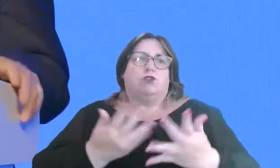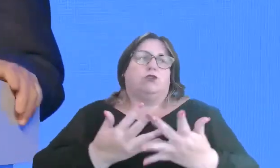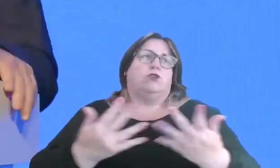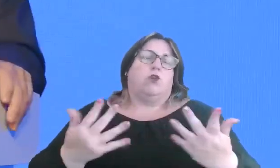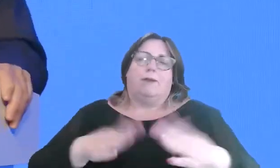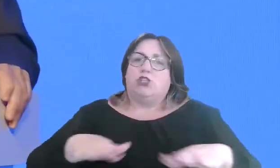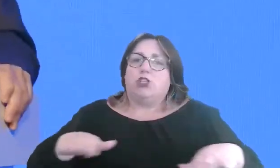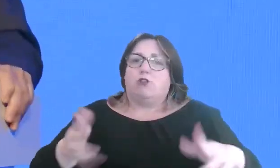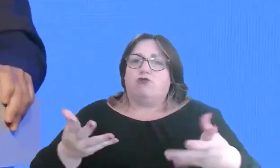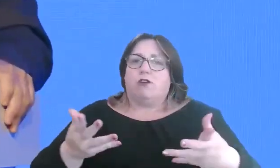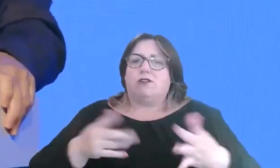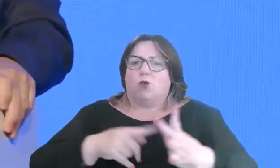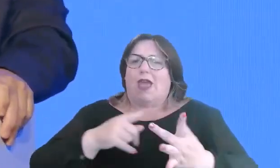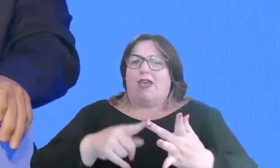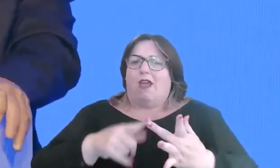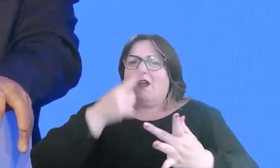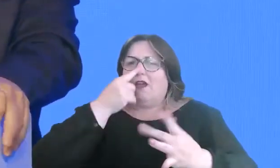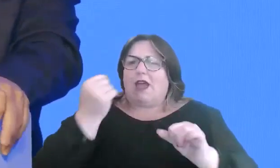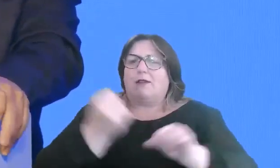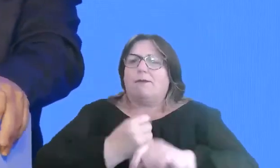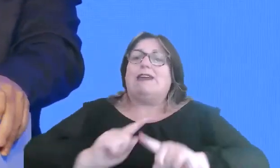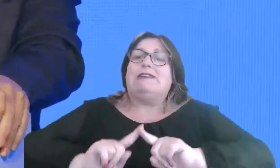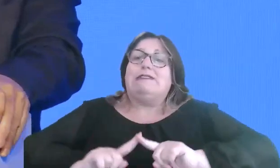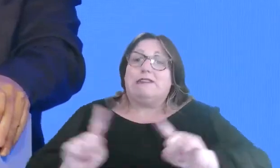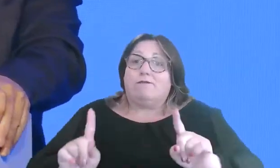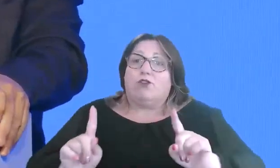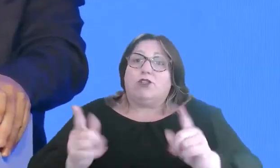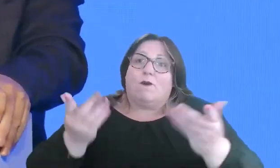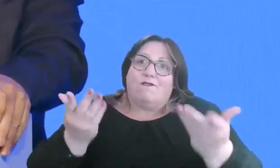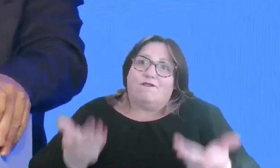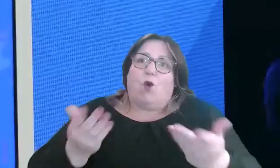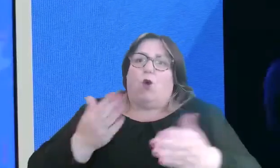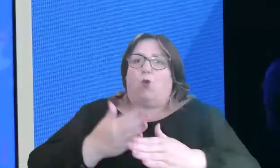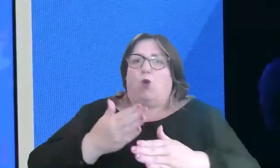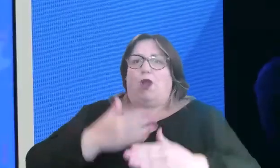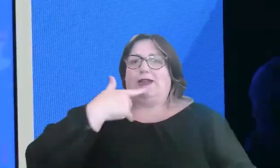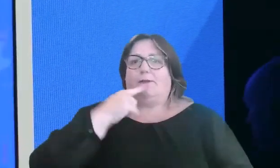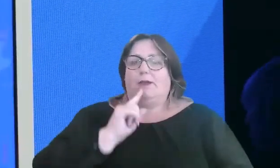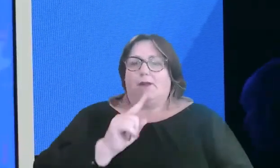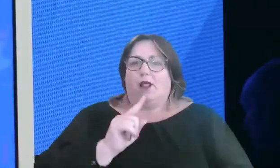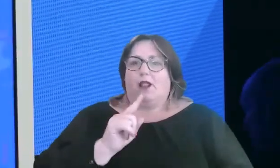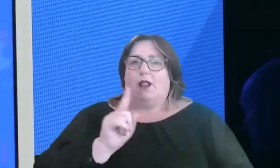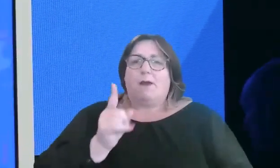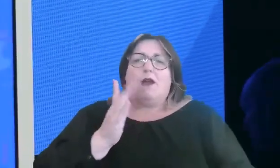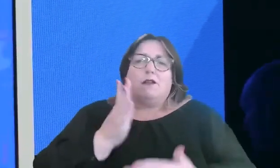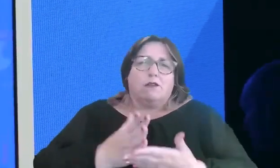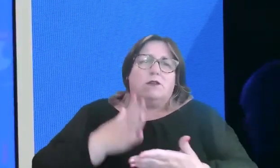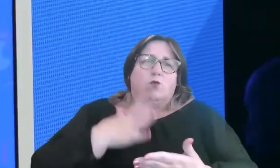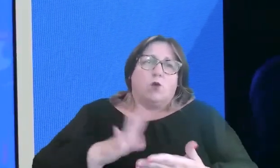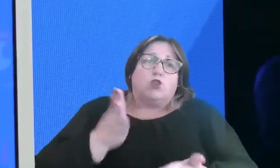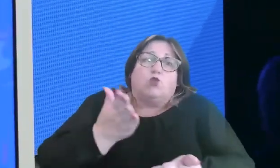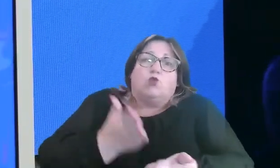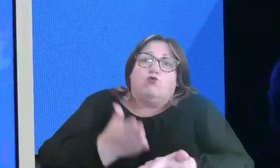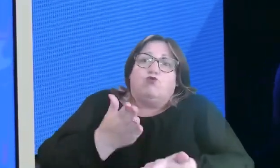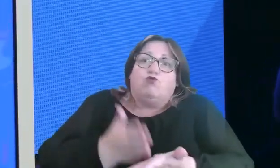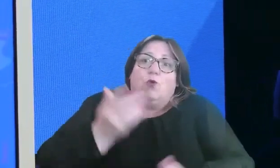innovation, making a difference for working people. But if we're truly to succeed in this mission, then one of the biggest